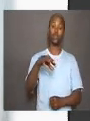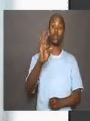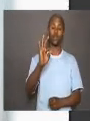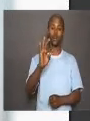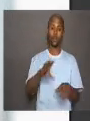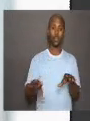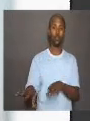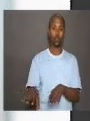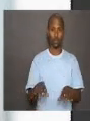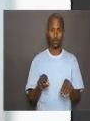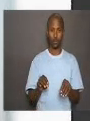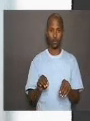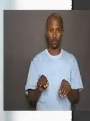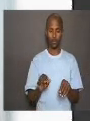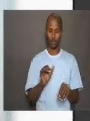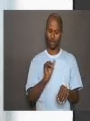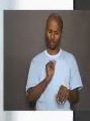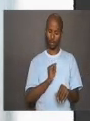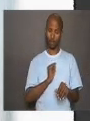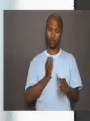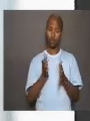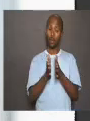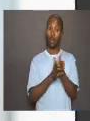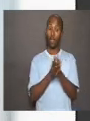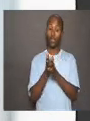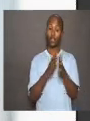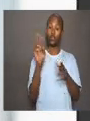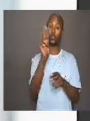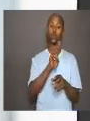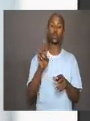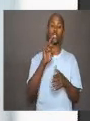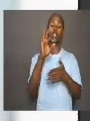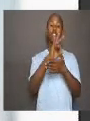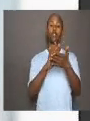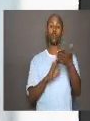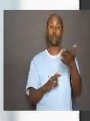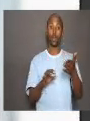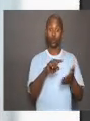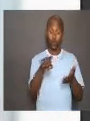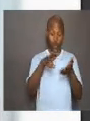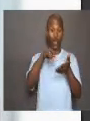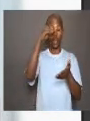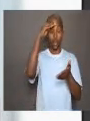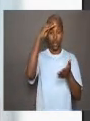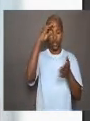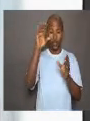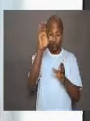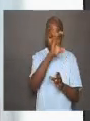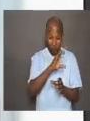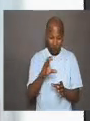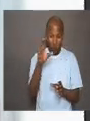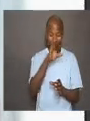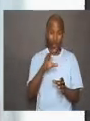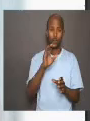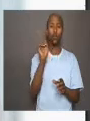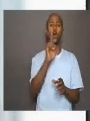Students, I would like you to use the formula we have learned to find out what